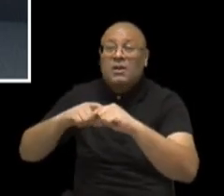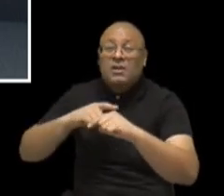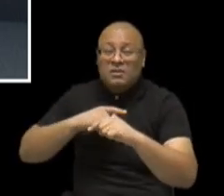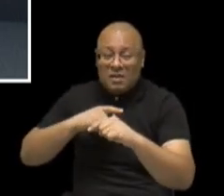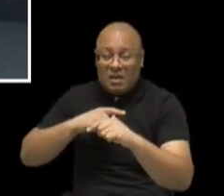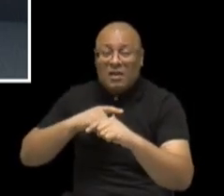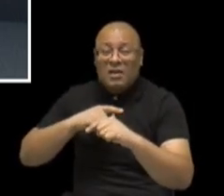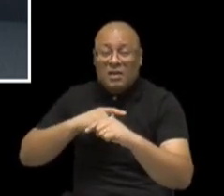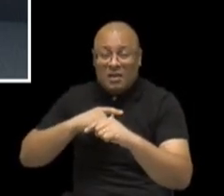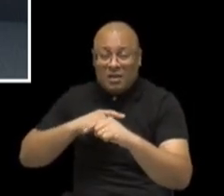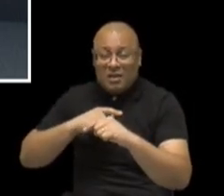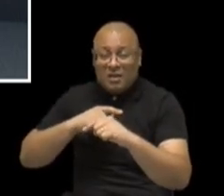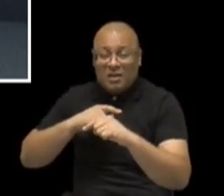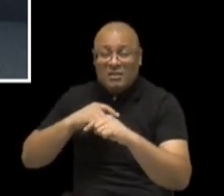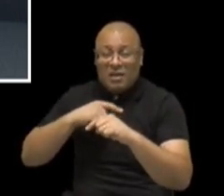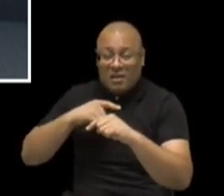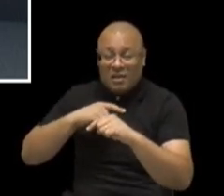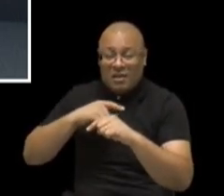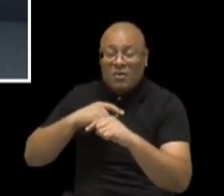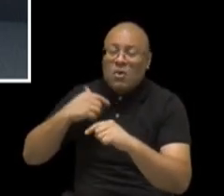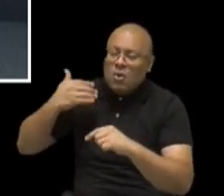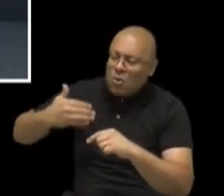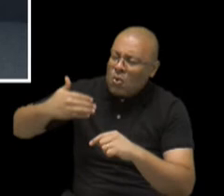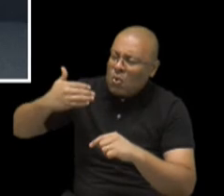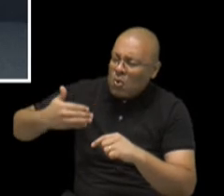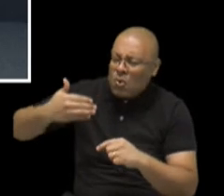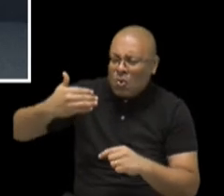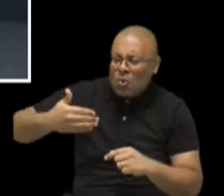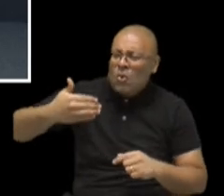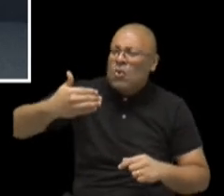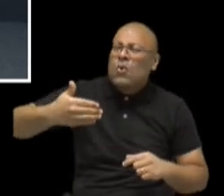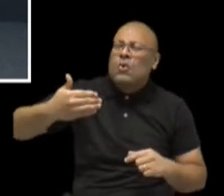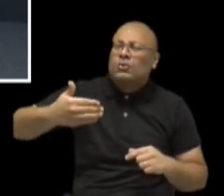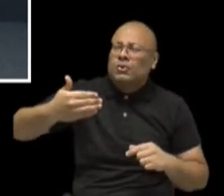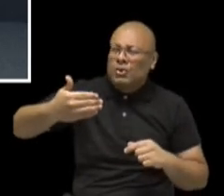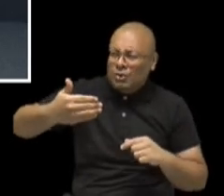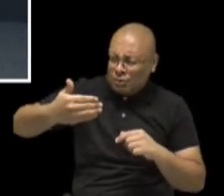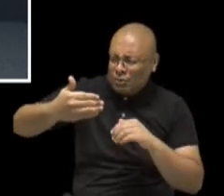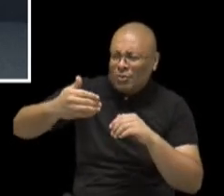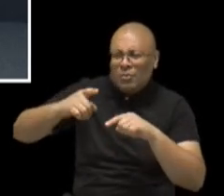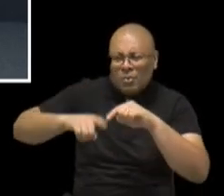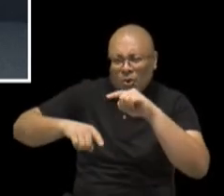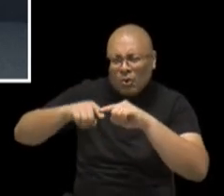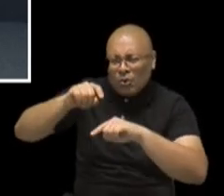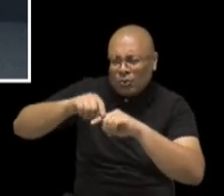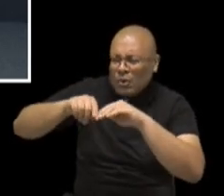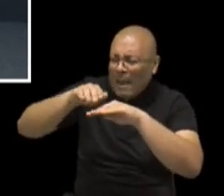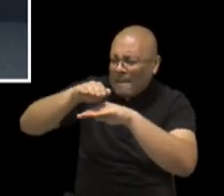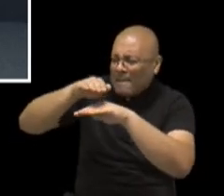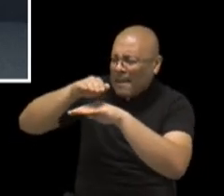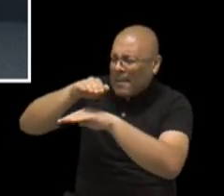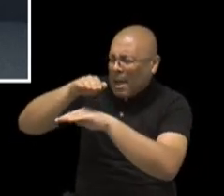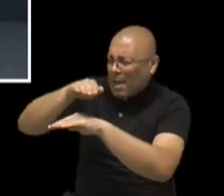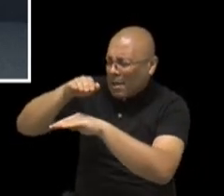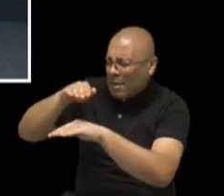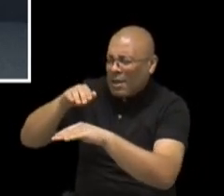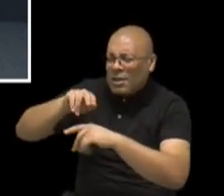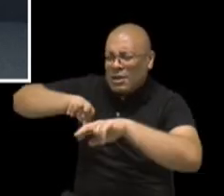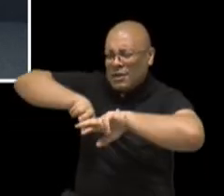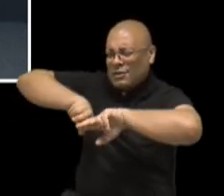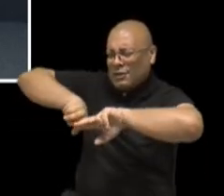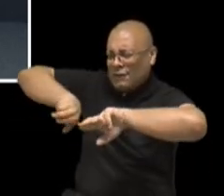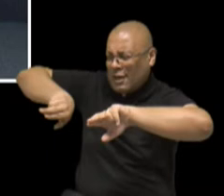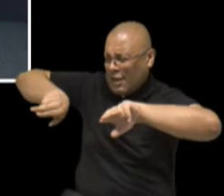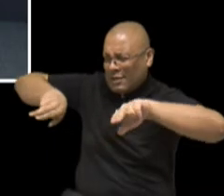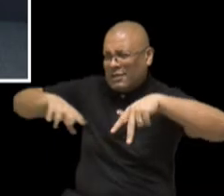then stopped, discontinued, was a strong part of our first collection.